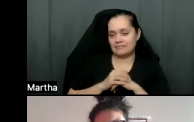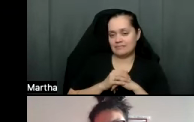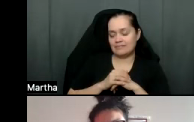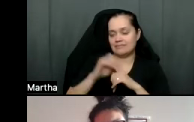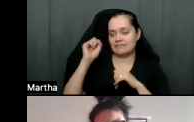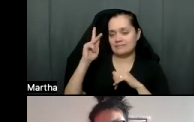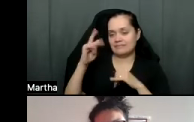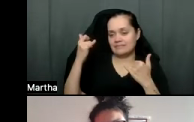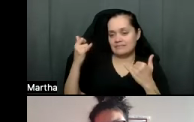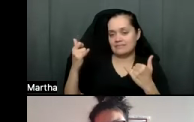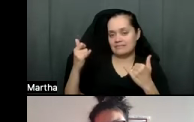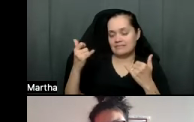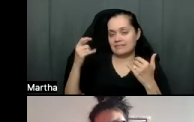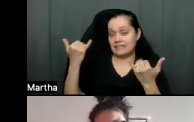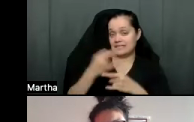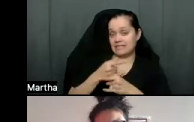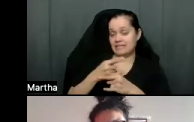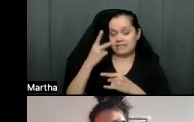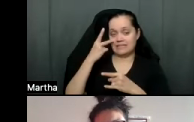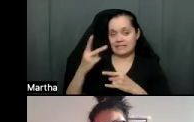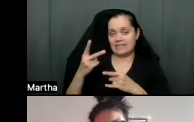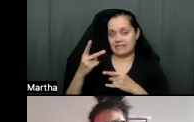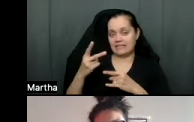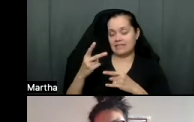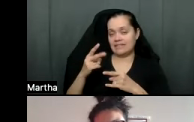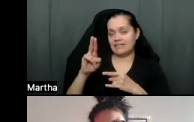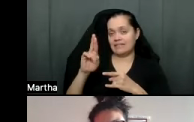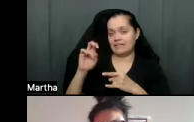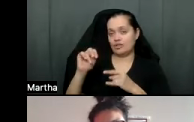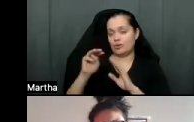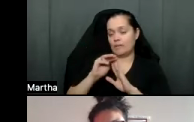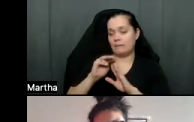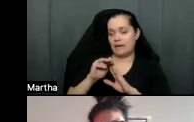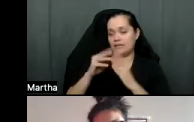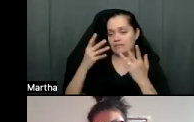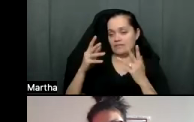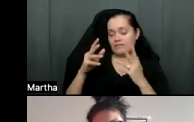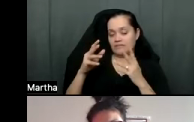Okay, so that's today's look at urban models,